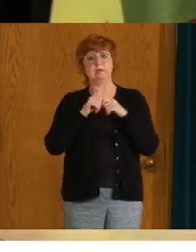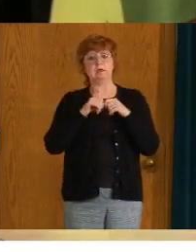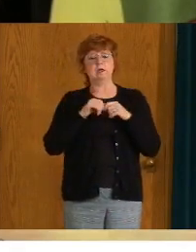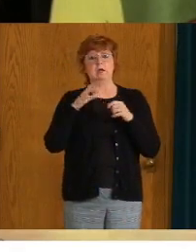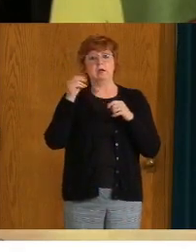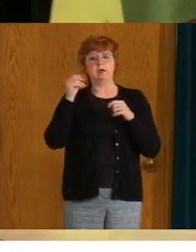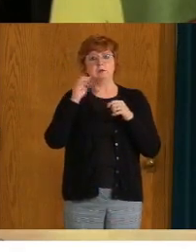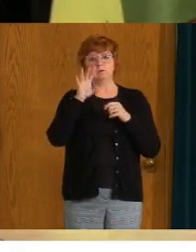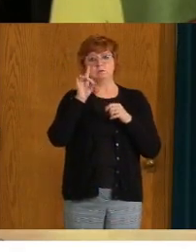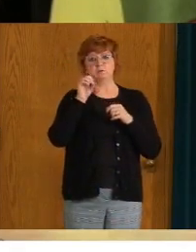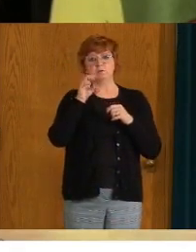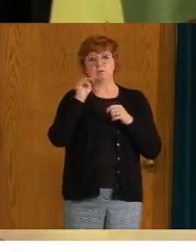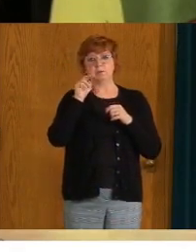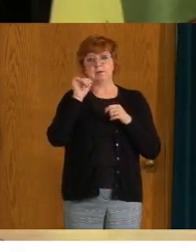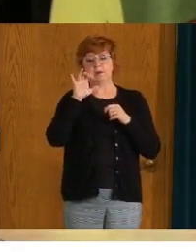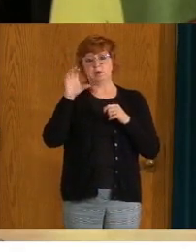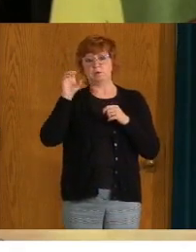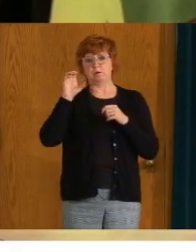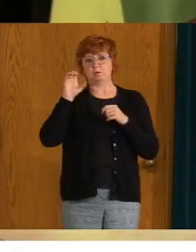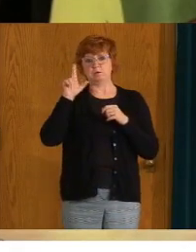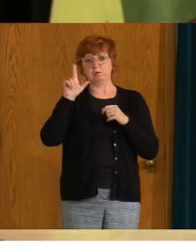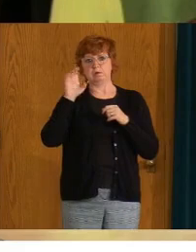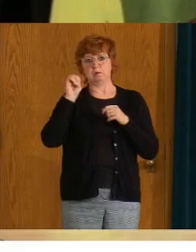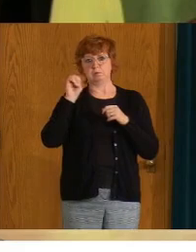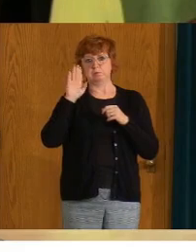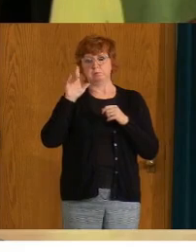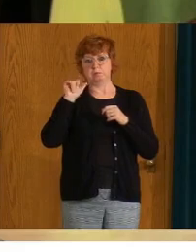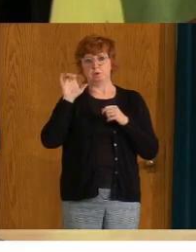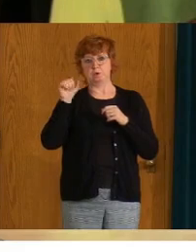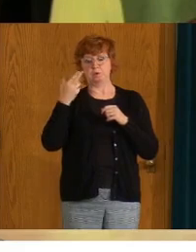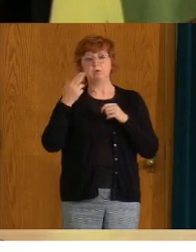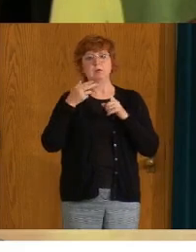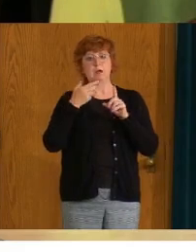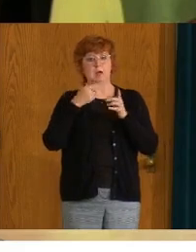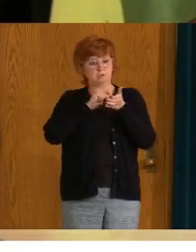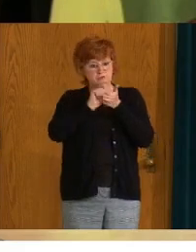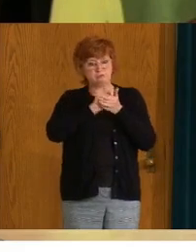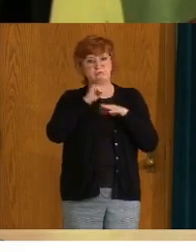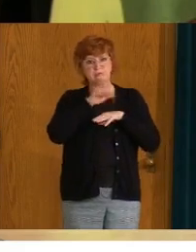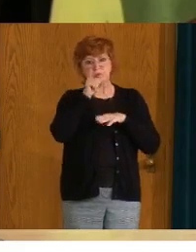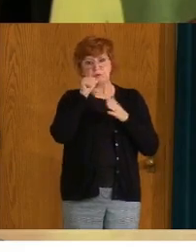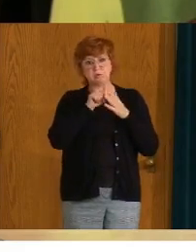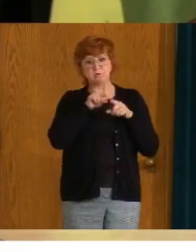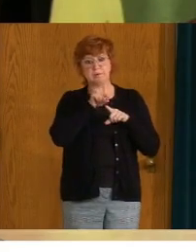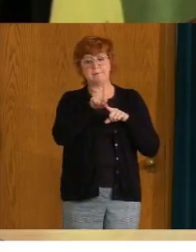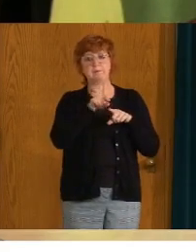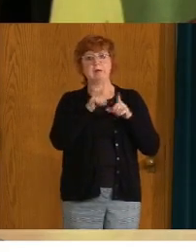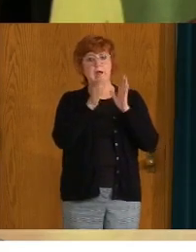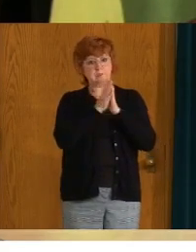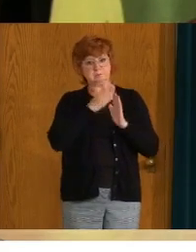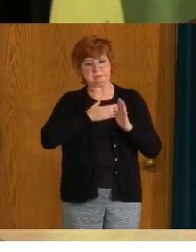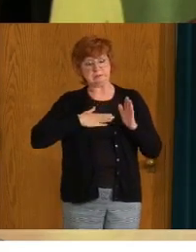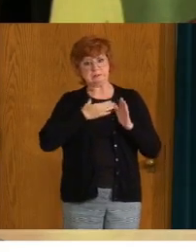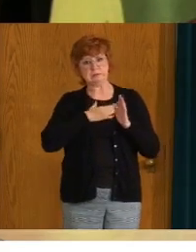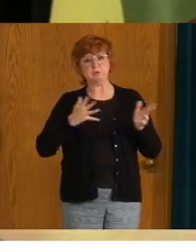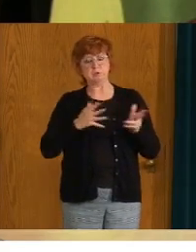for cross-border travel so that Canadians will know what the plan is in the weeks ahead. Offering